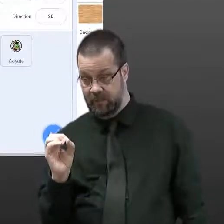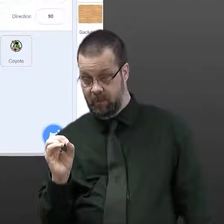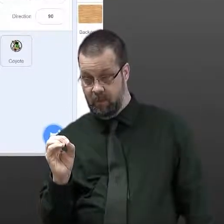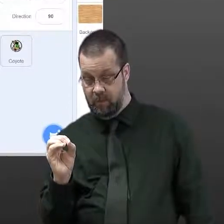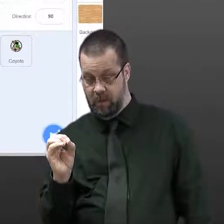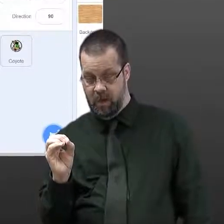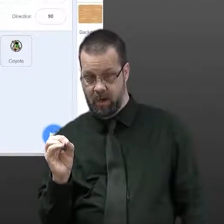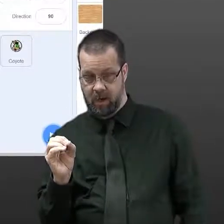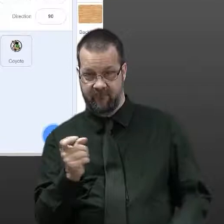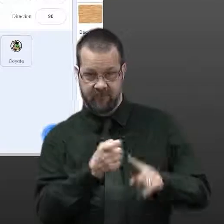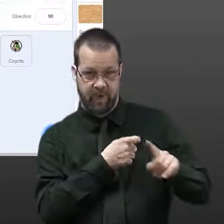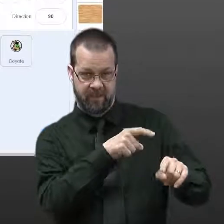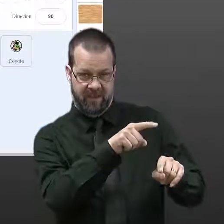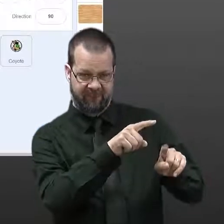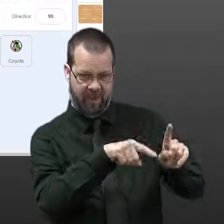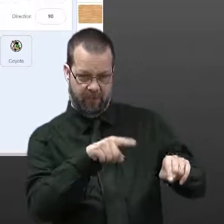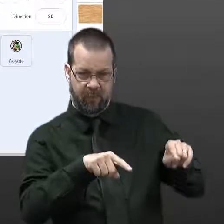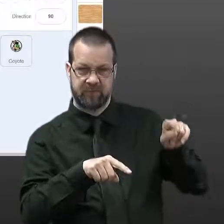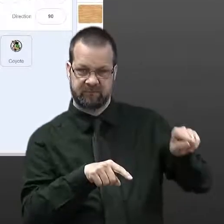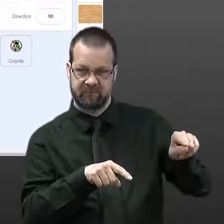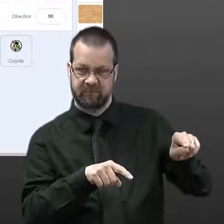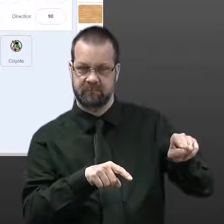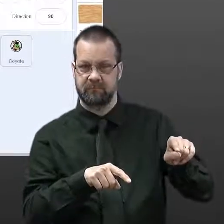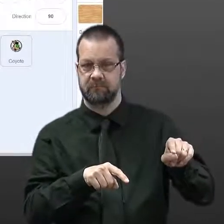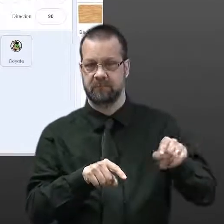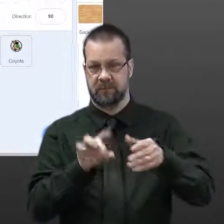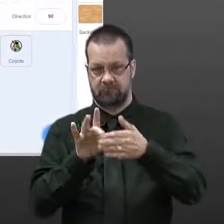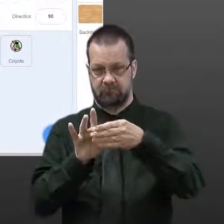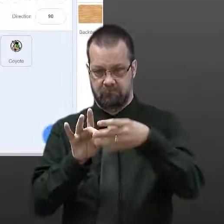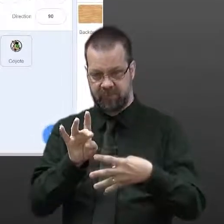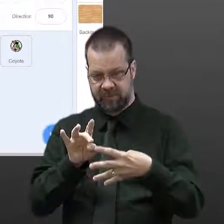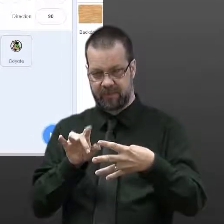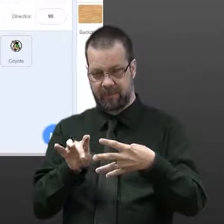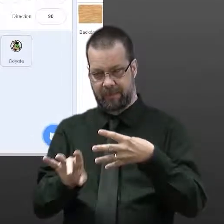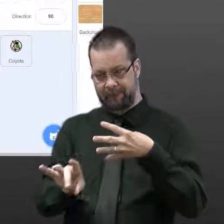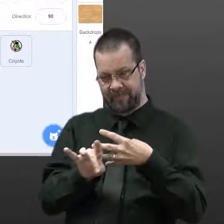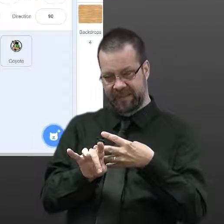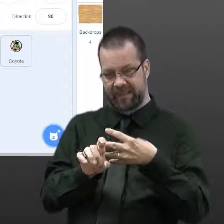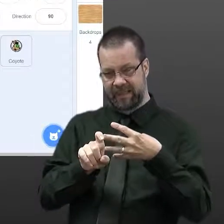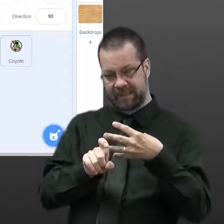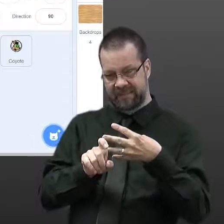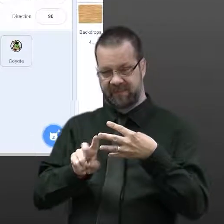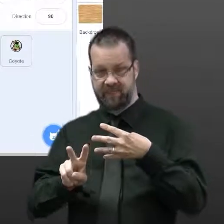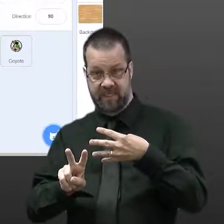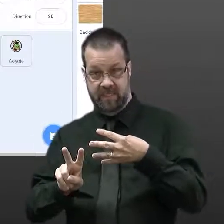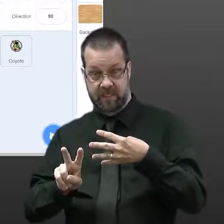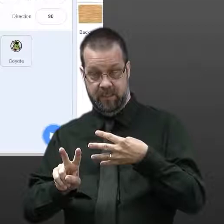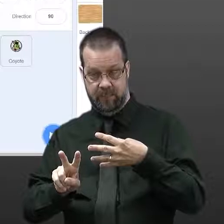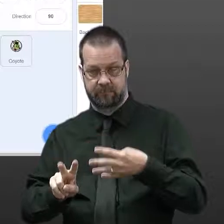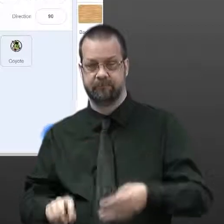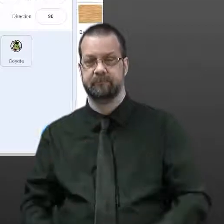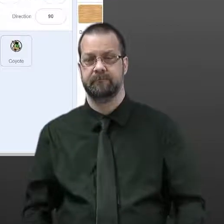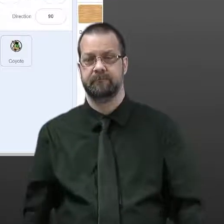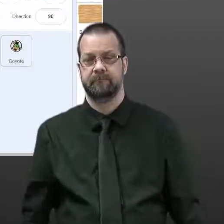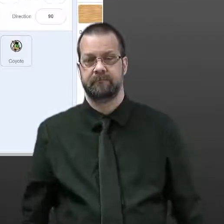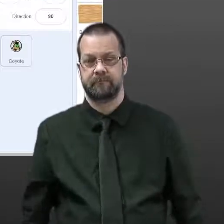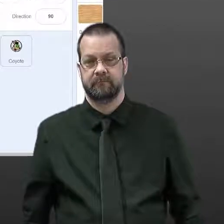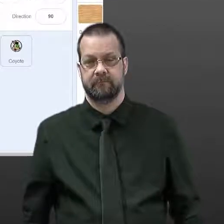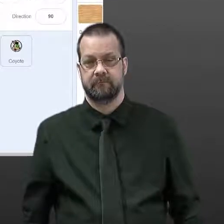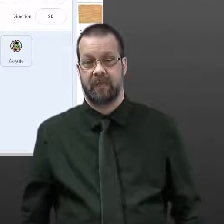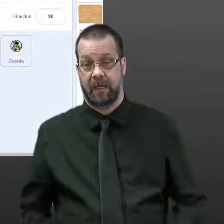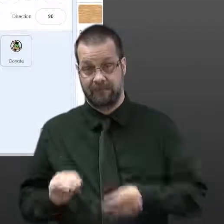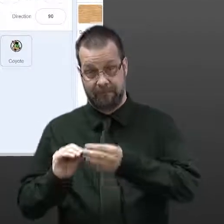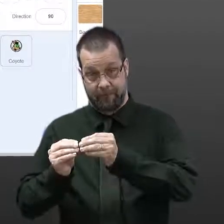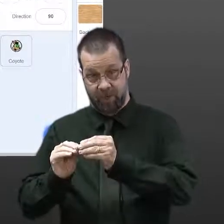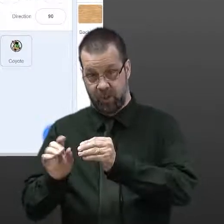that we got from the variables. We use the drop down to change this to xv.